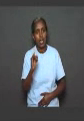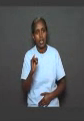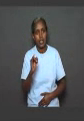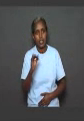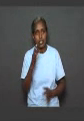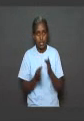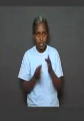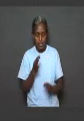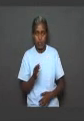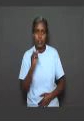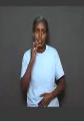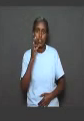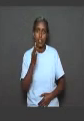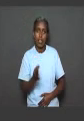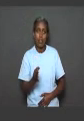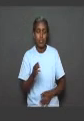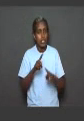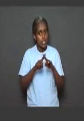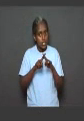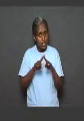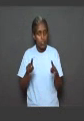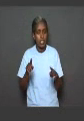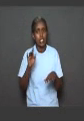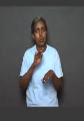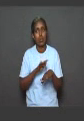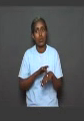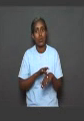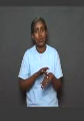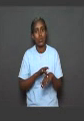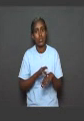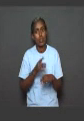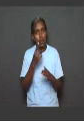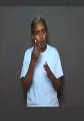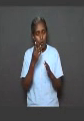I if f is differentiable on the